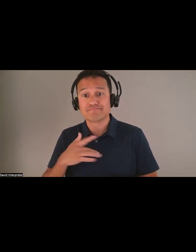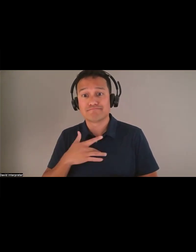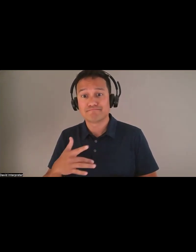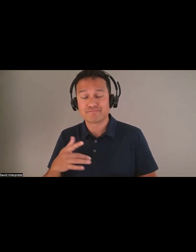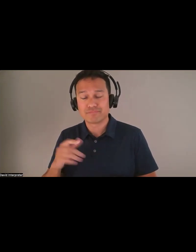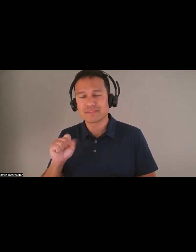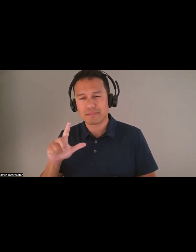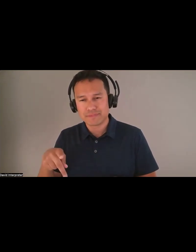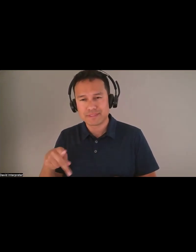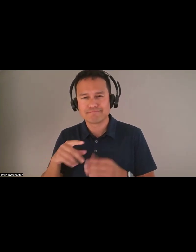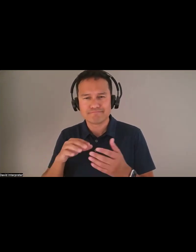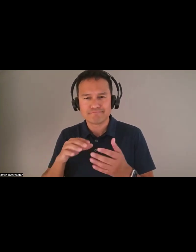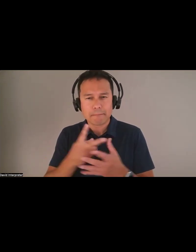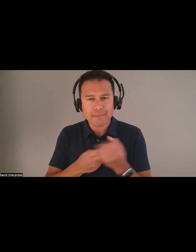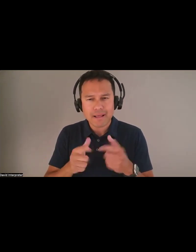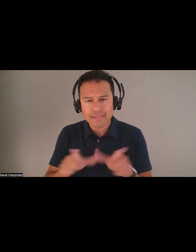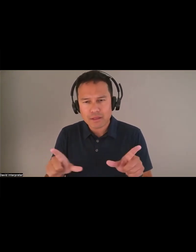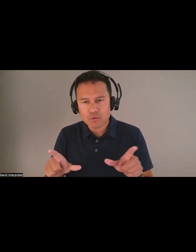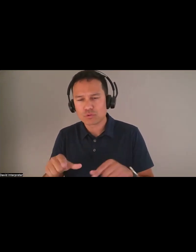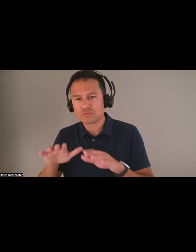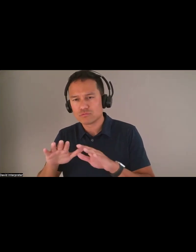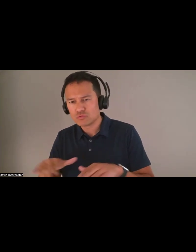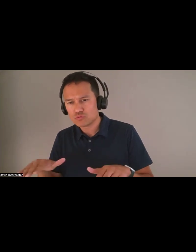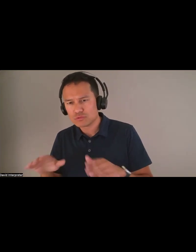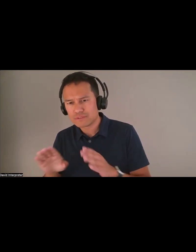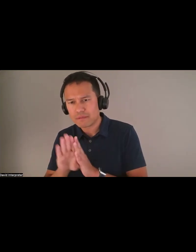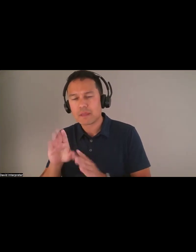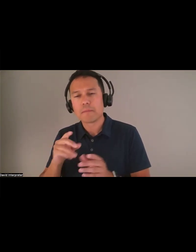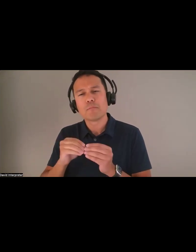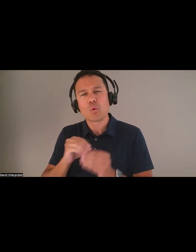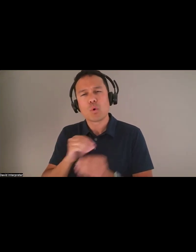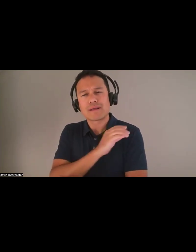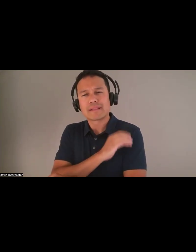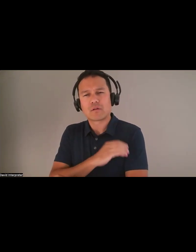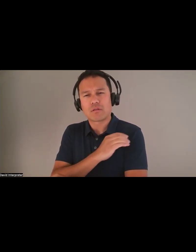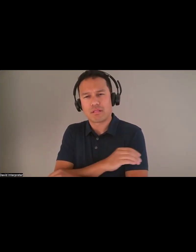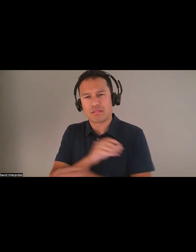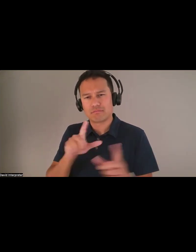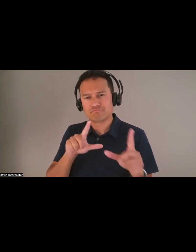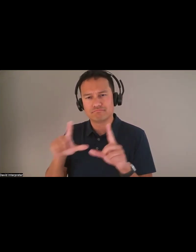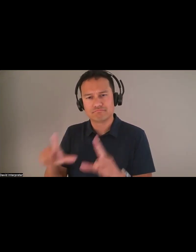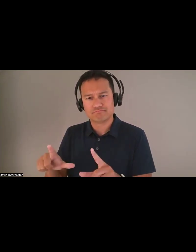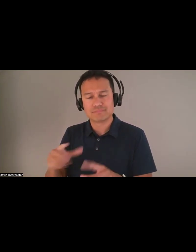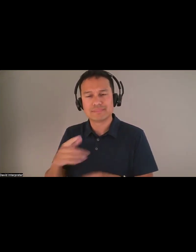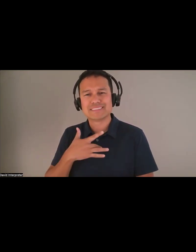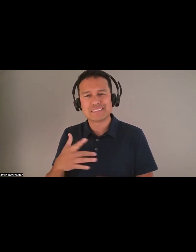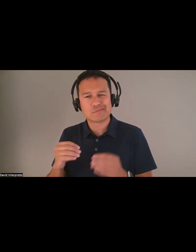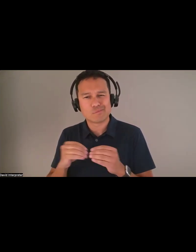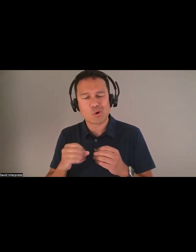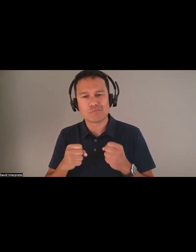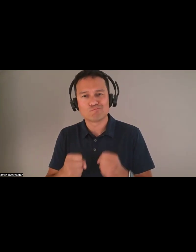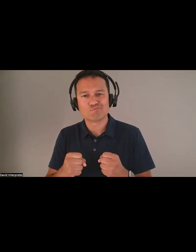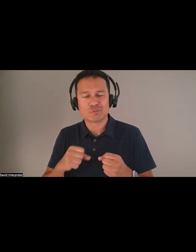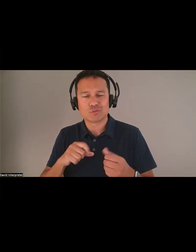multilingualism, bilingualism, and child development, from a clinical lens, they tended to have more of that research background and they gave the